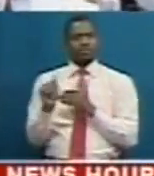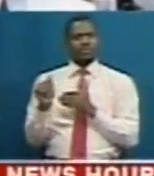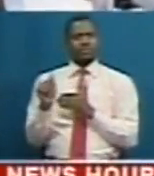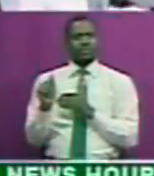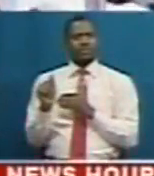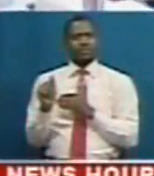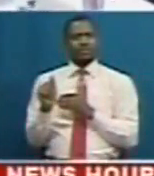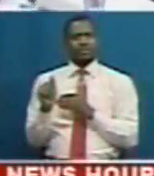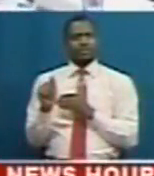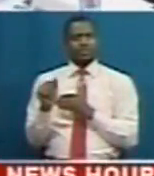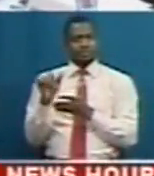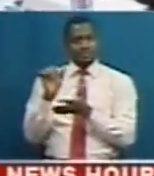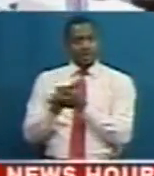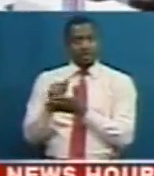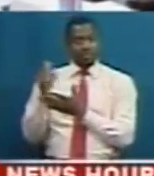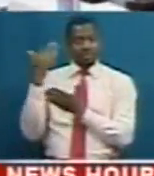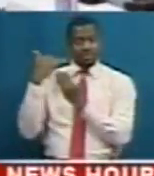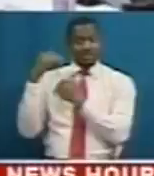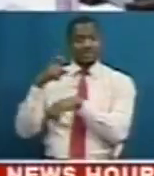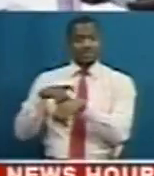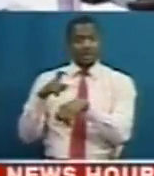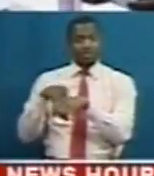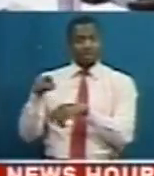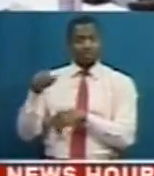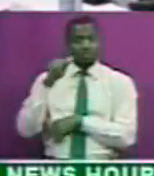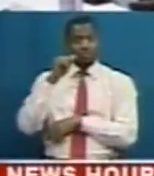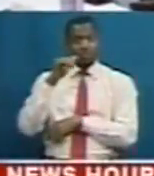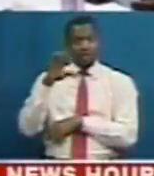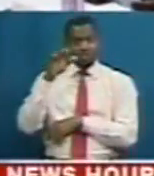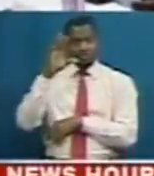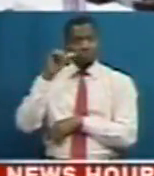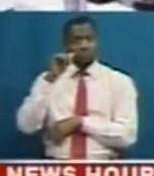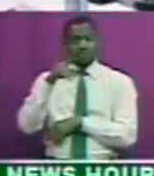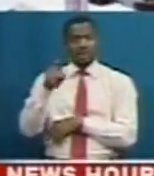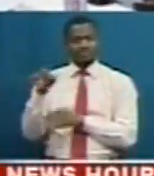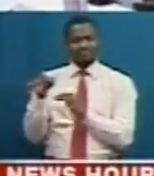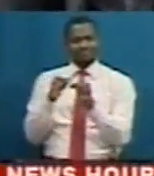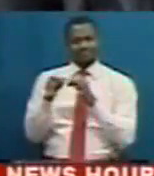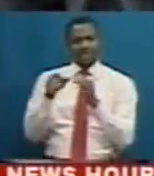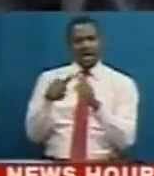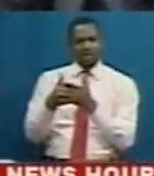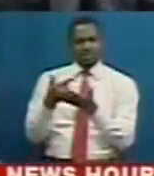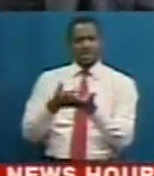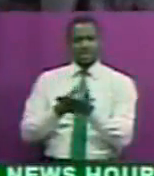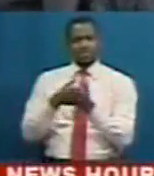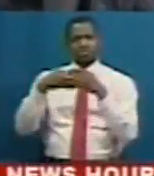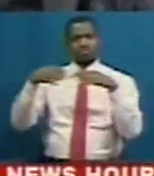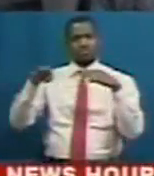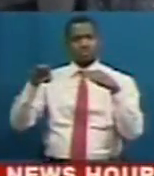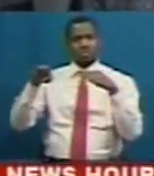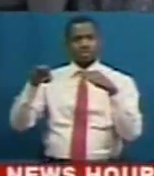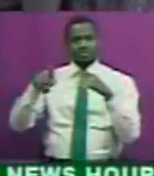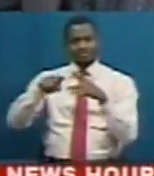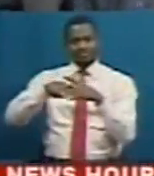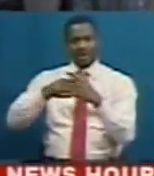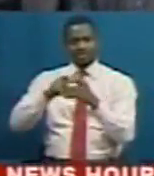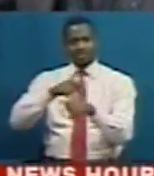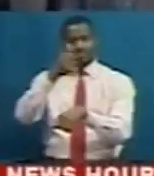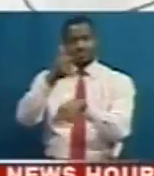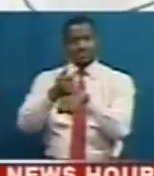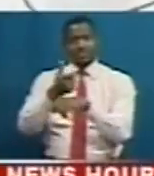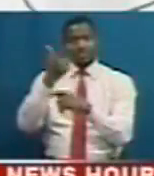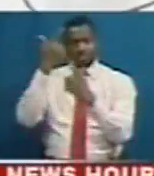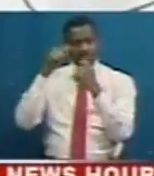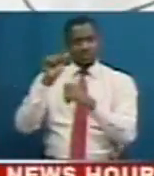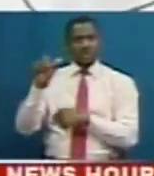shillings. The CEO of the AGI, Mr. Setum Akwaboa, explained how the Ghana Trade Fair site was birthed, courtesy